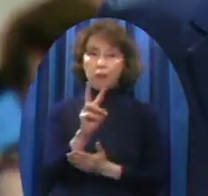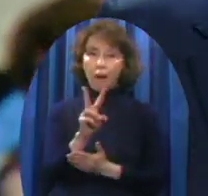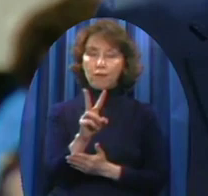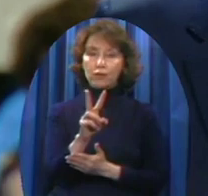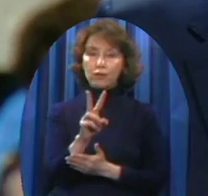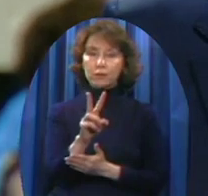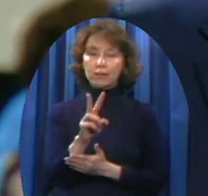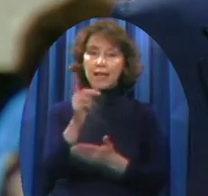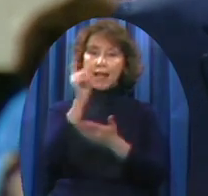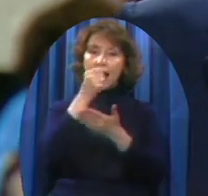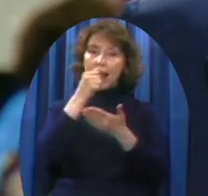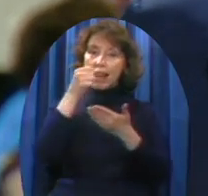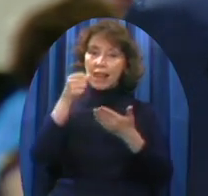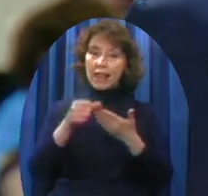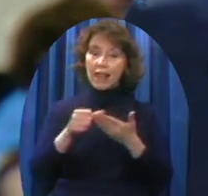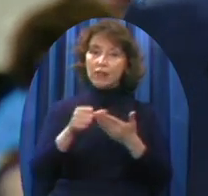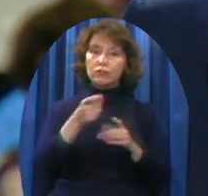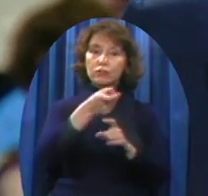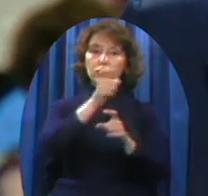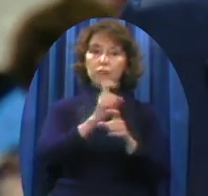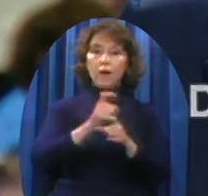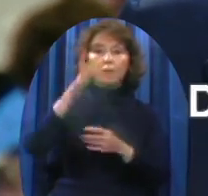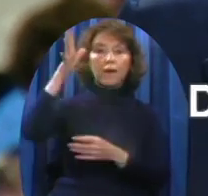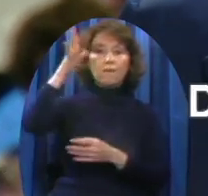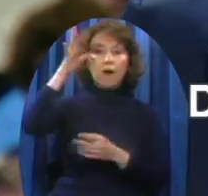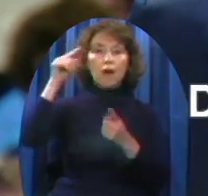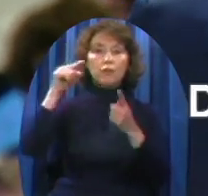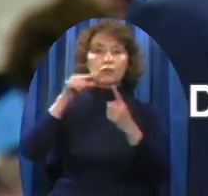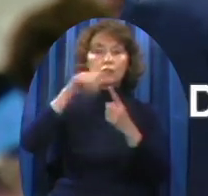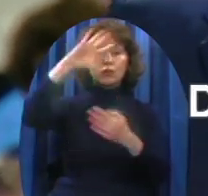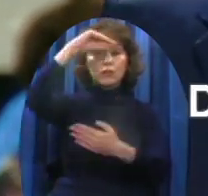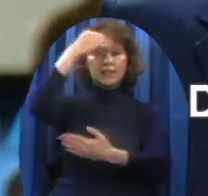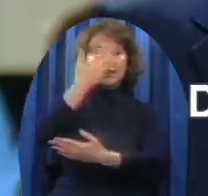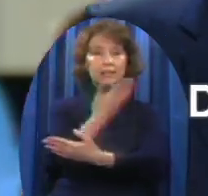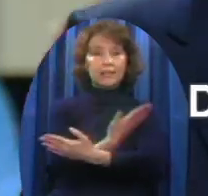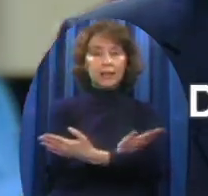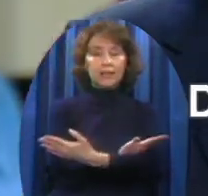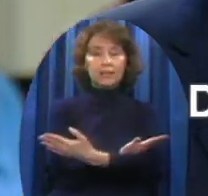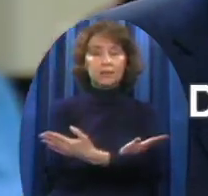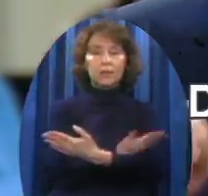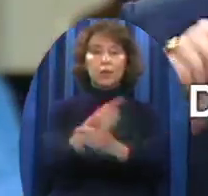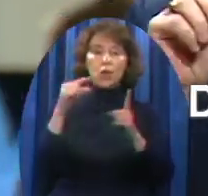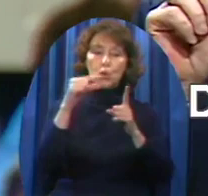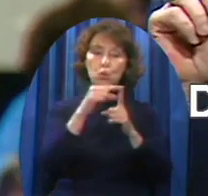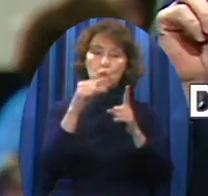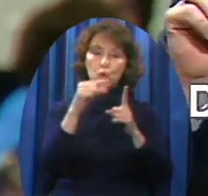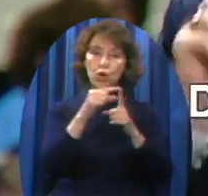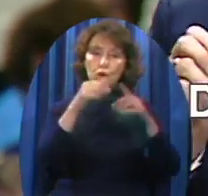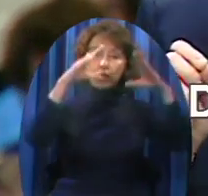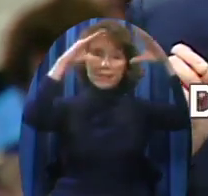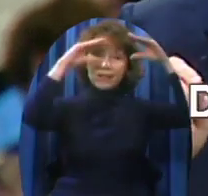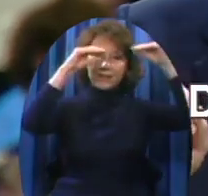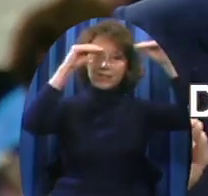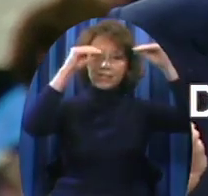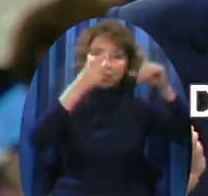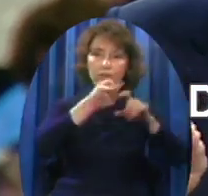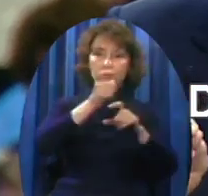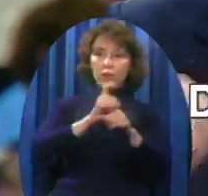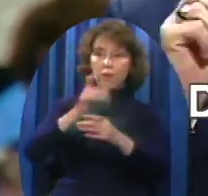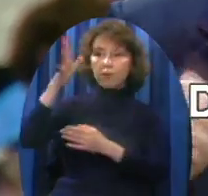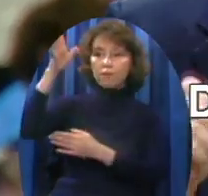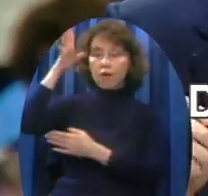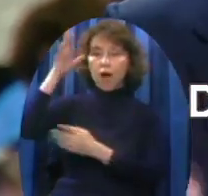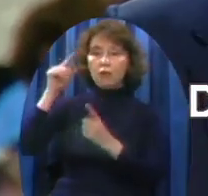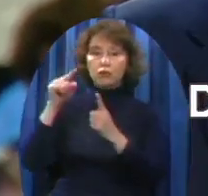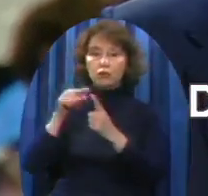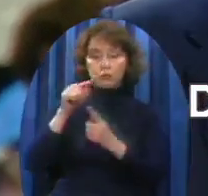a father to his son. Words of instruction from the father to the children